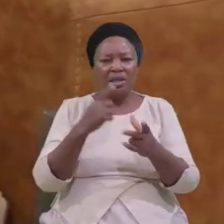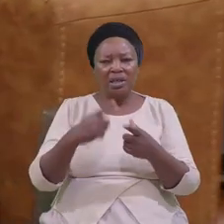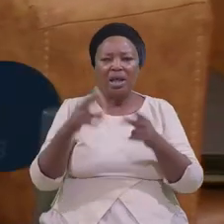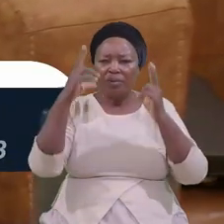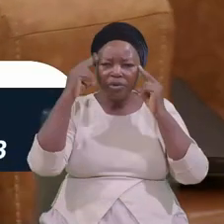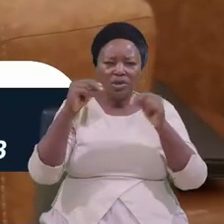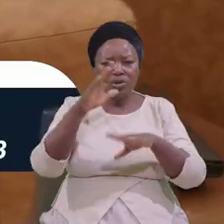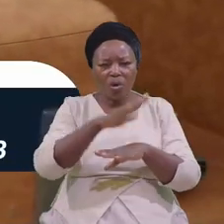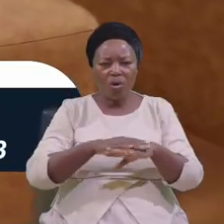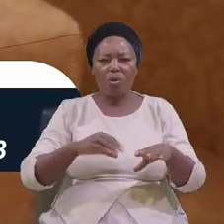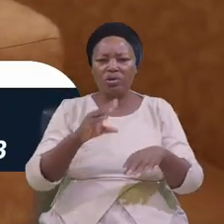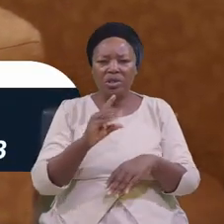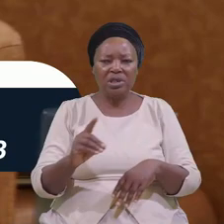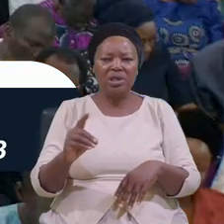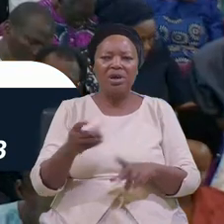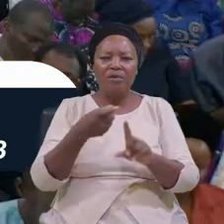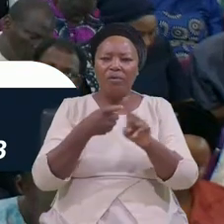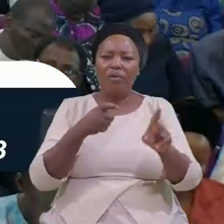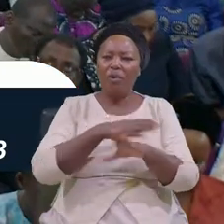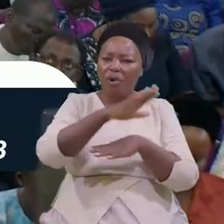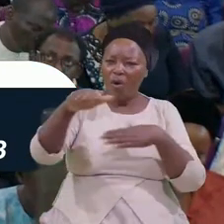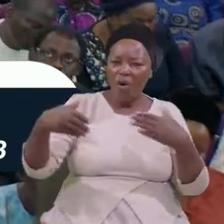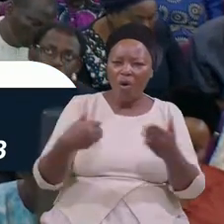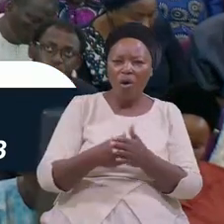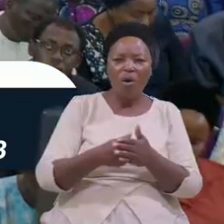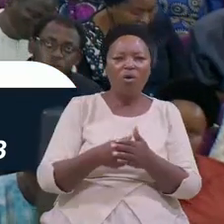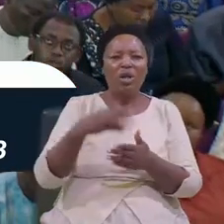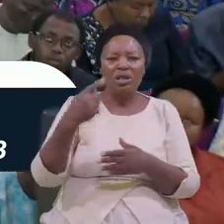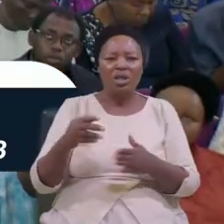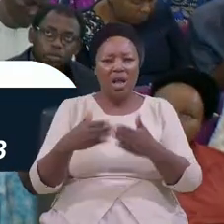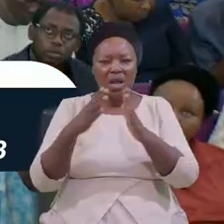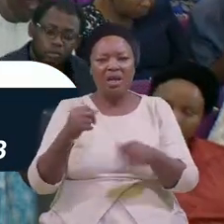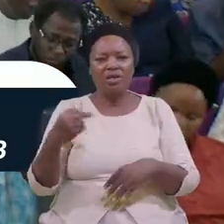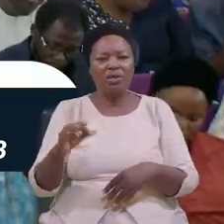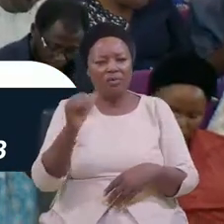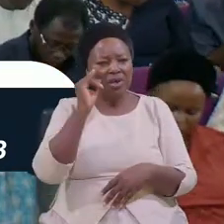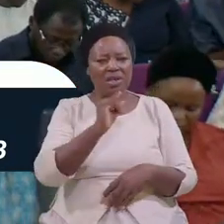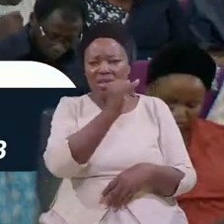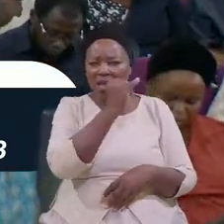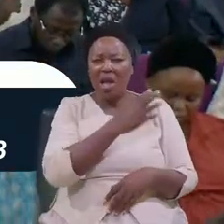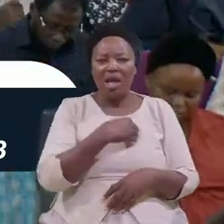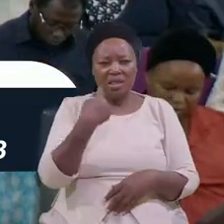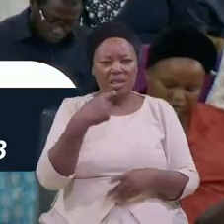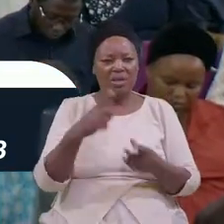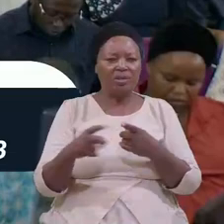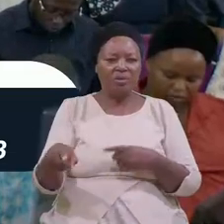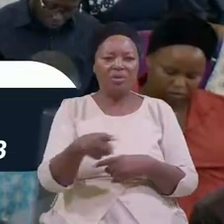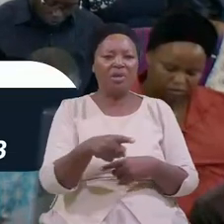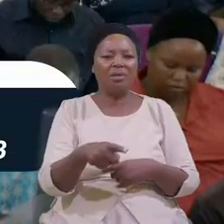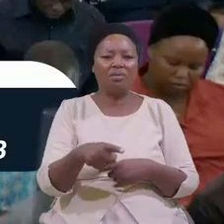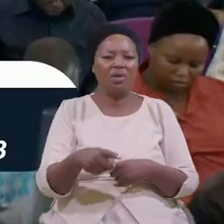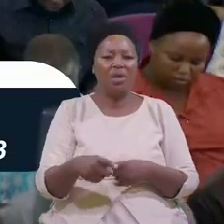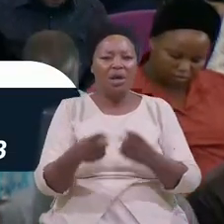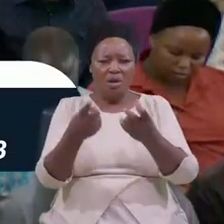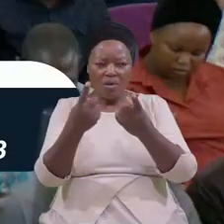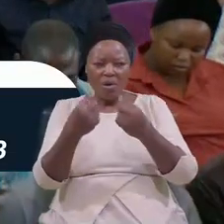called for all the elders of Israel and said unto them,